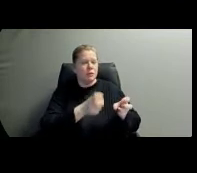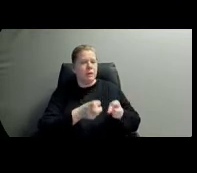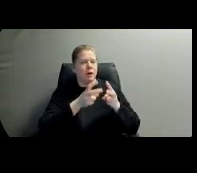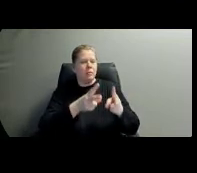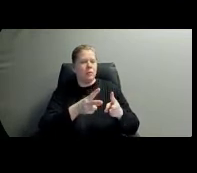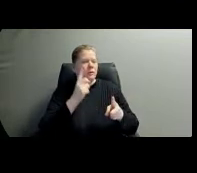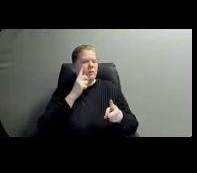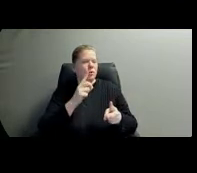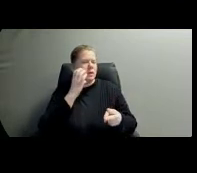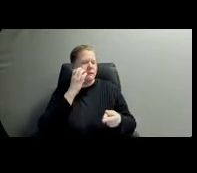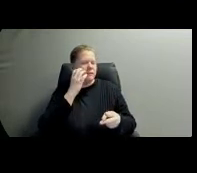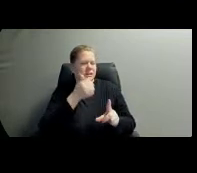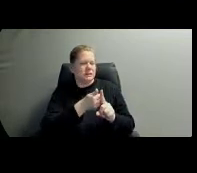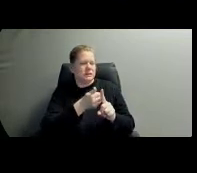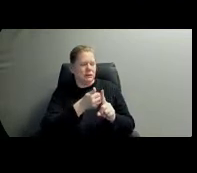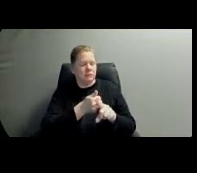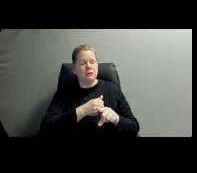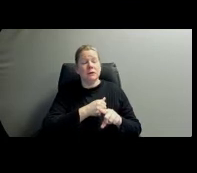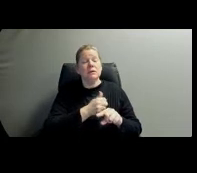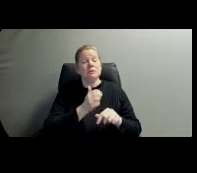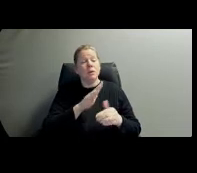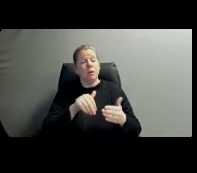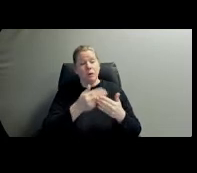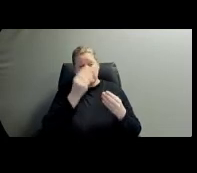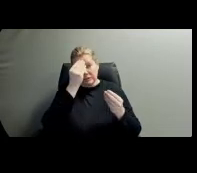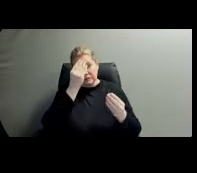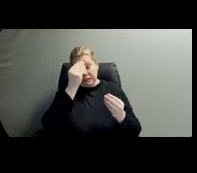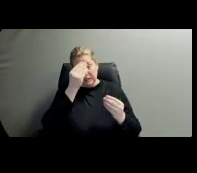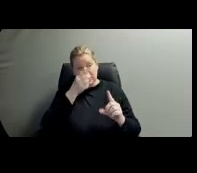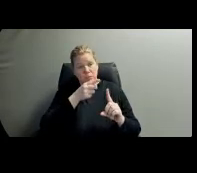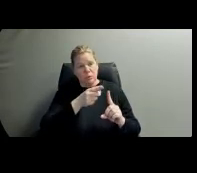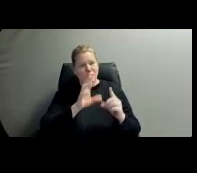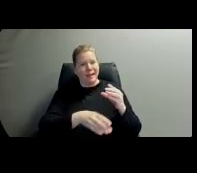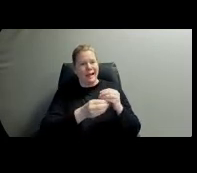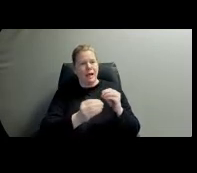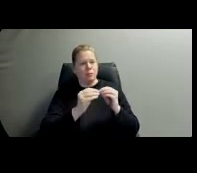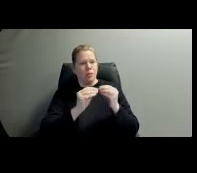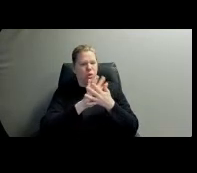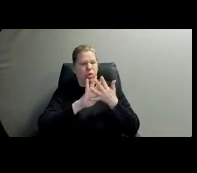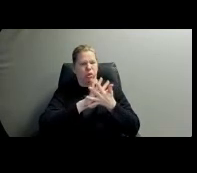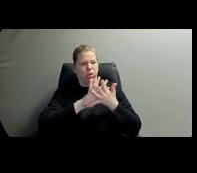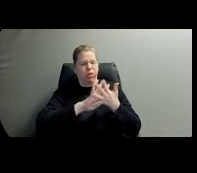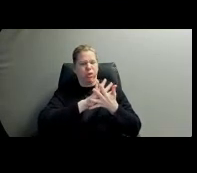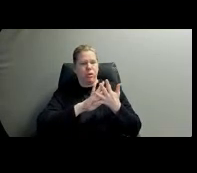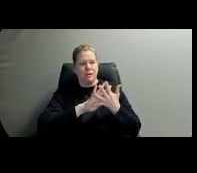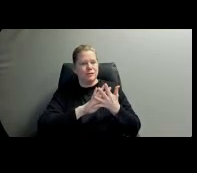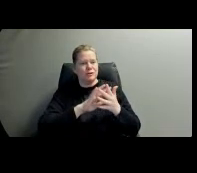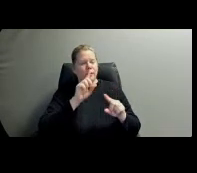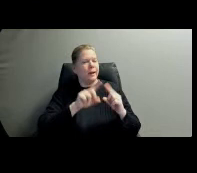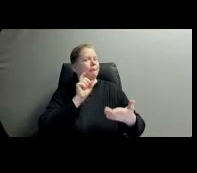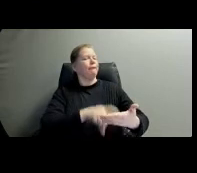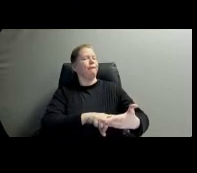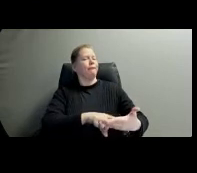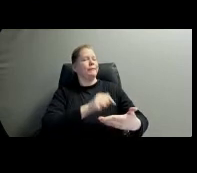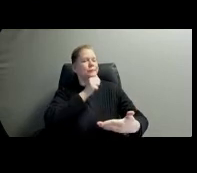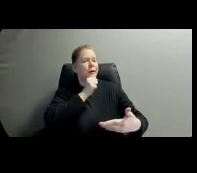device itself. So every data point is being fed with extra noise, and then the model is trained on top of it so that it does not capture specific